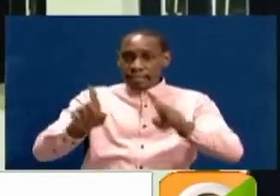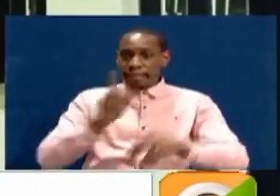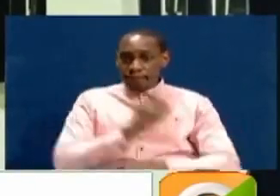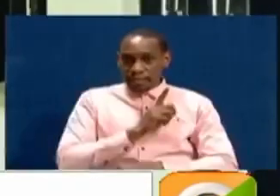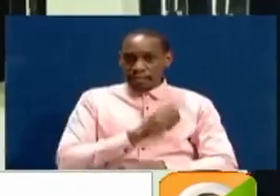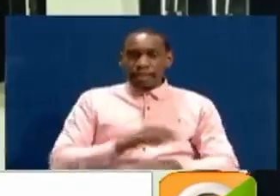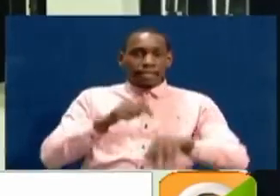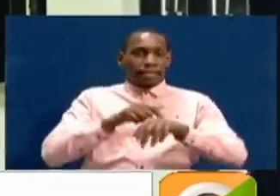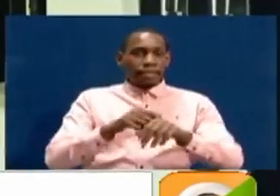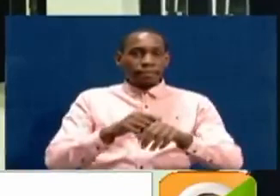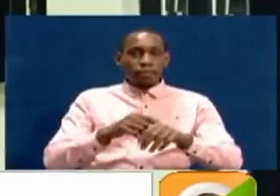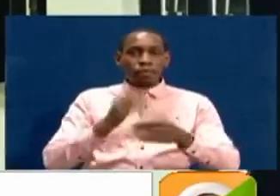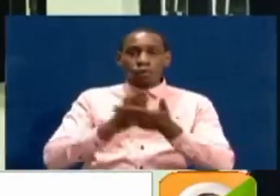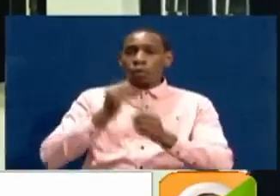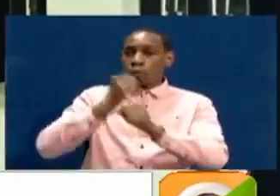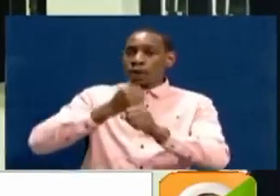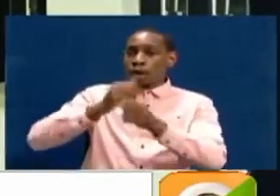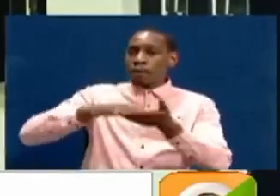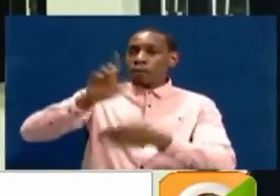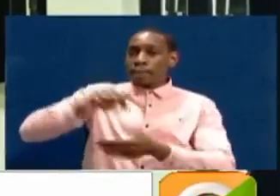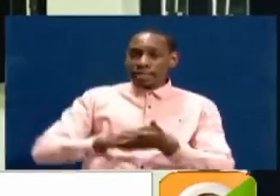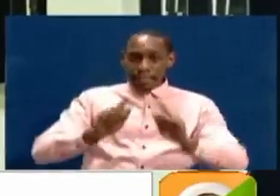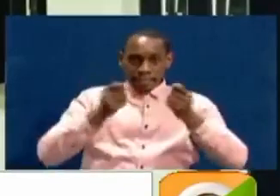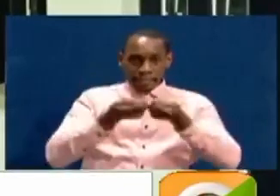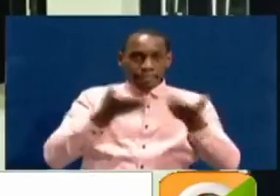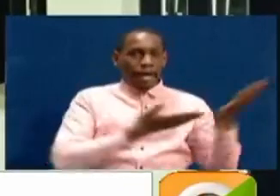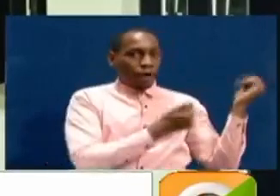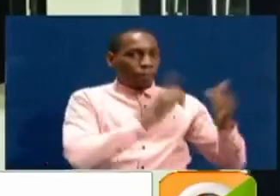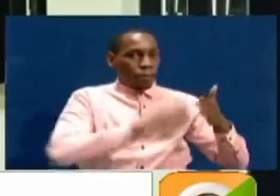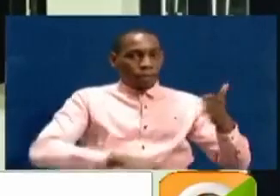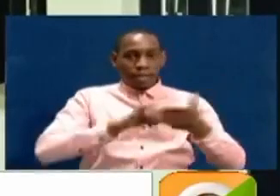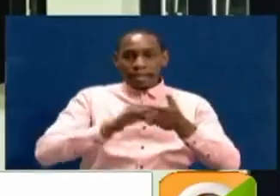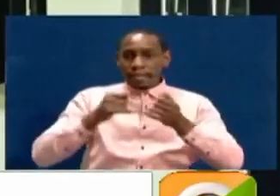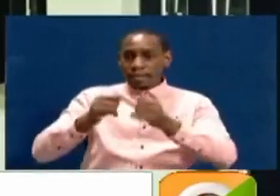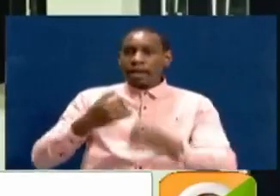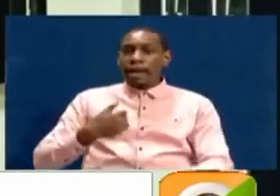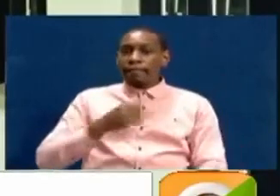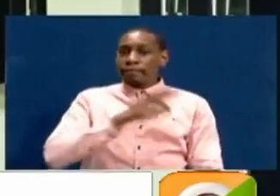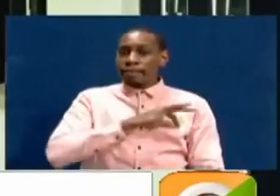begun. And while there is still a long way to go, the team here is hopeful that the trial will